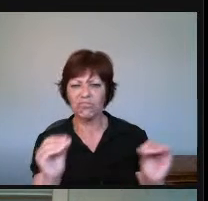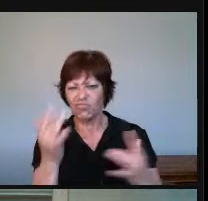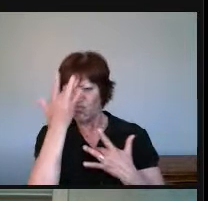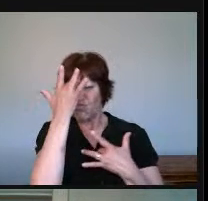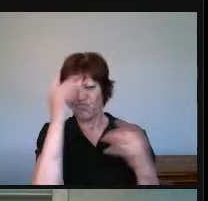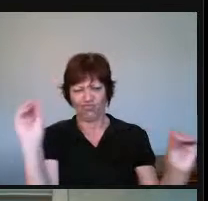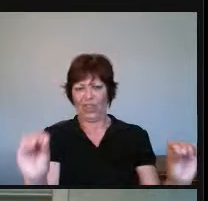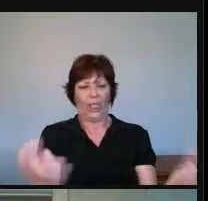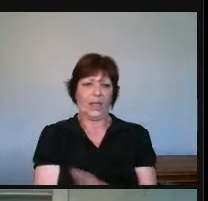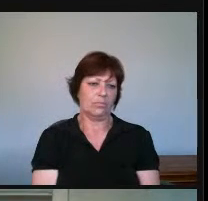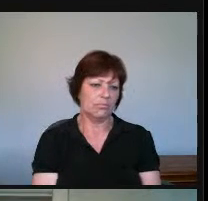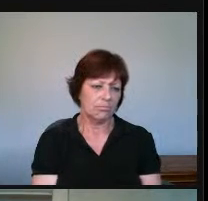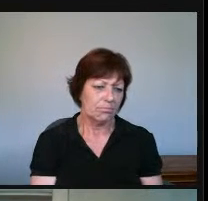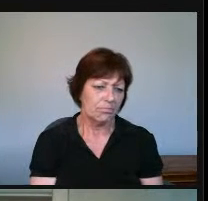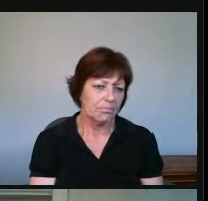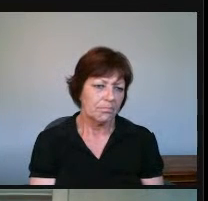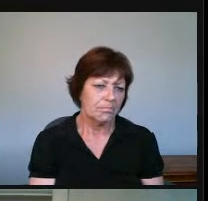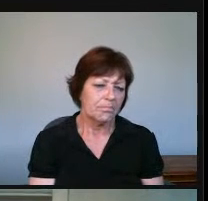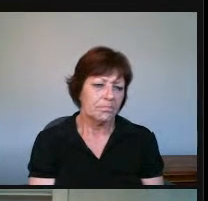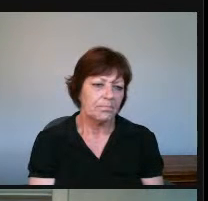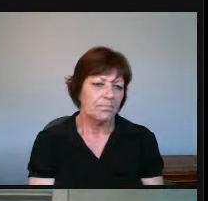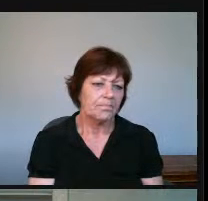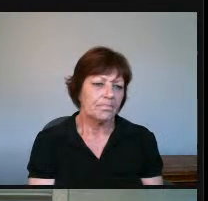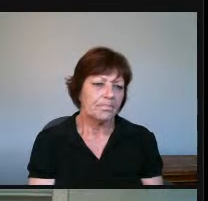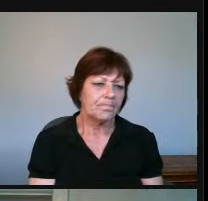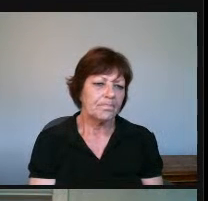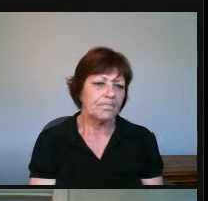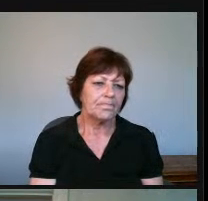to what he could get with COVID.